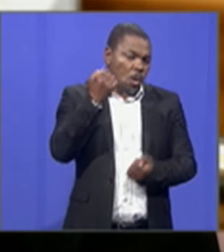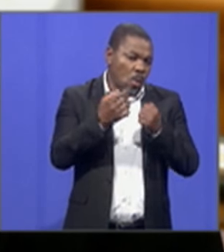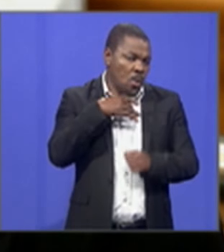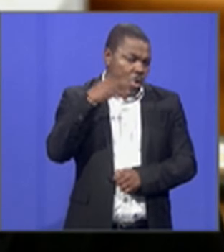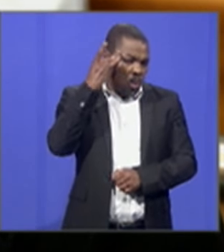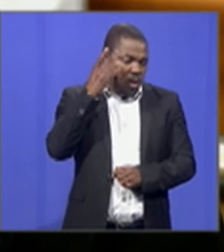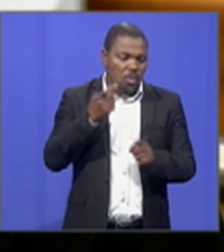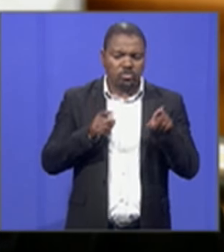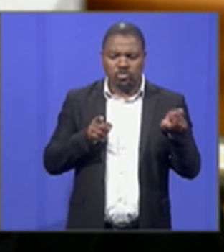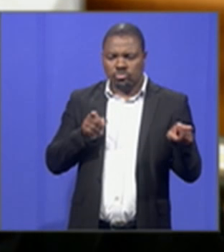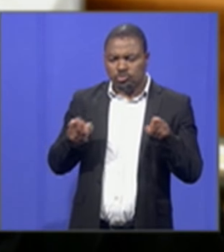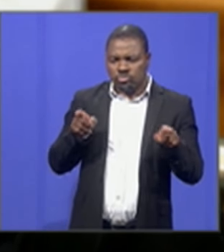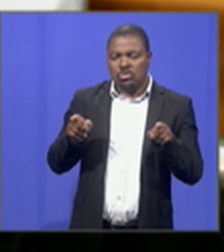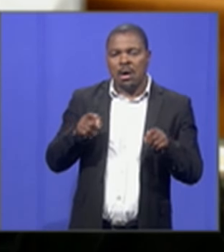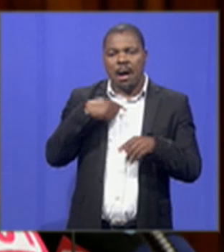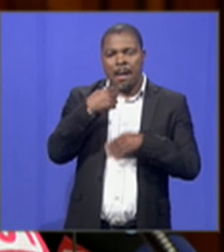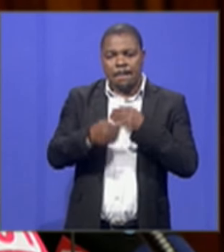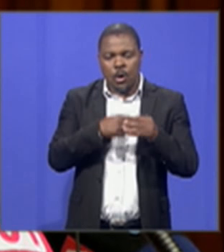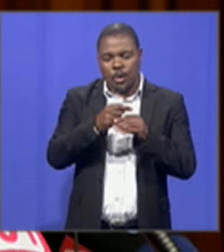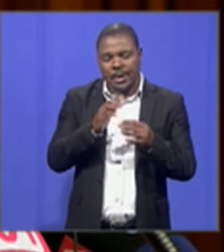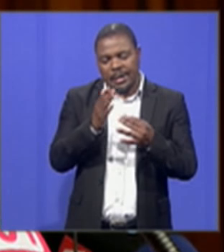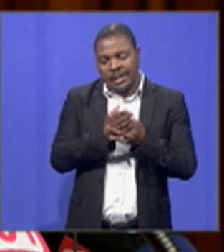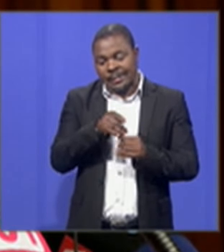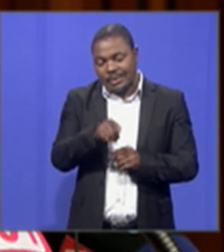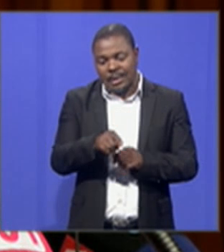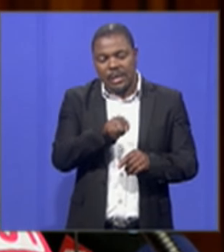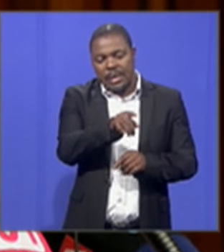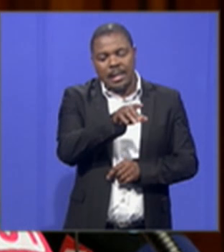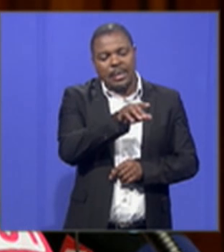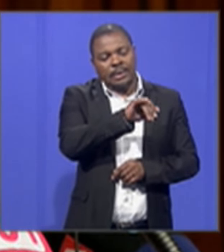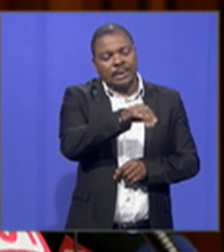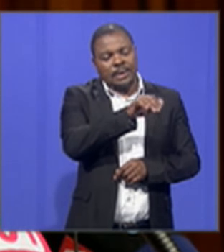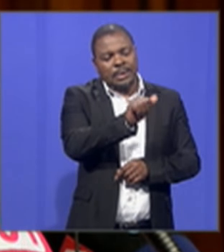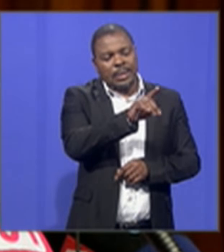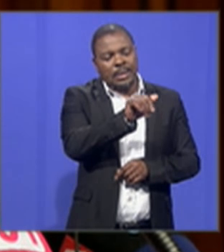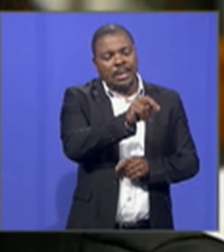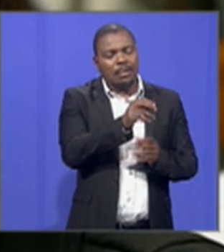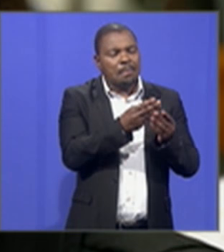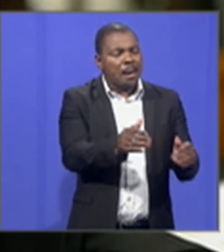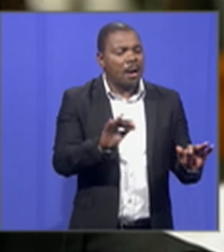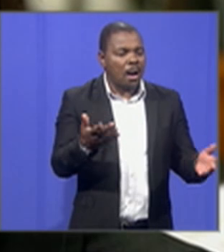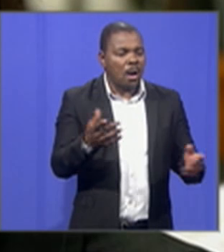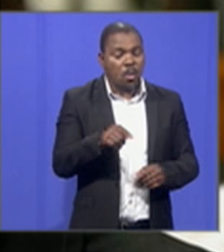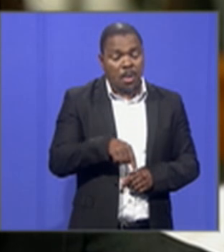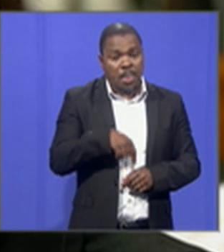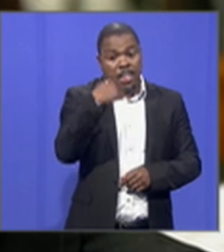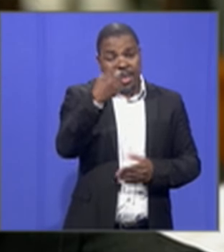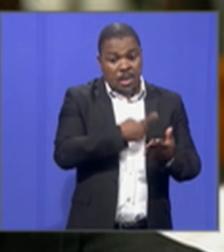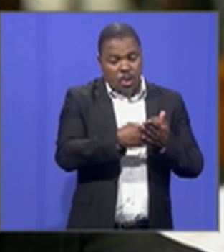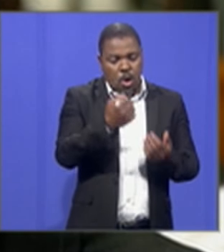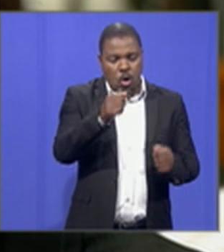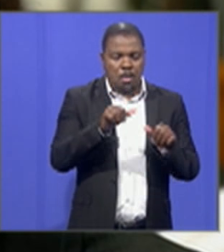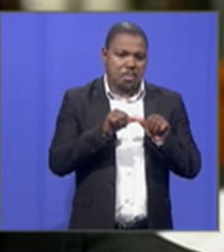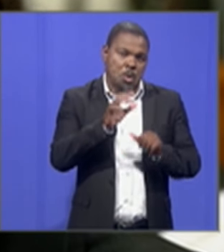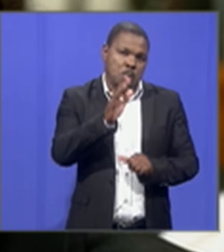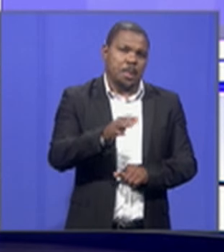tšwa go mahlakoreng a mabedi mabapi le go timelela ga Jayden Lee. Tsheko e tla tšwela pele go kgatlampana bekeng ye e tlago.